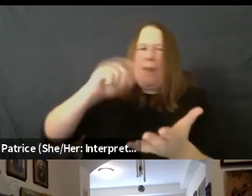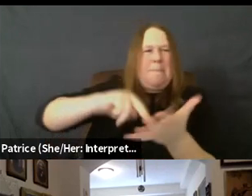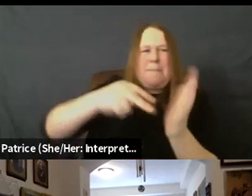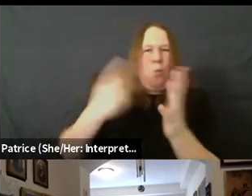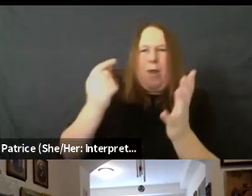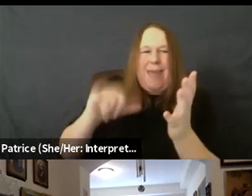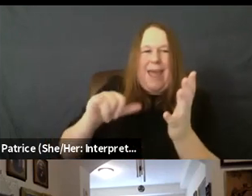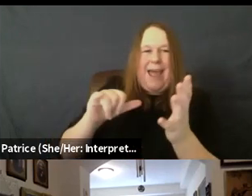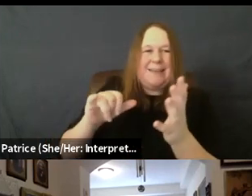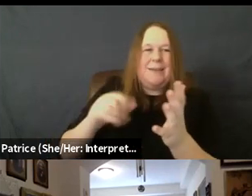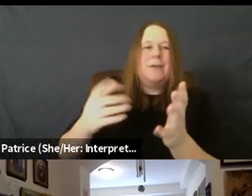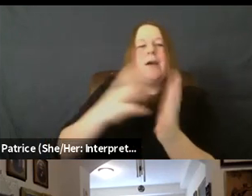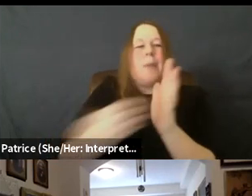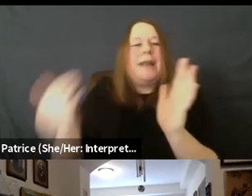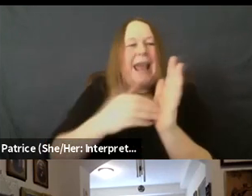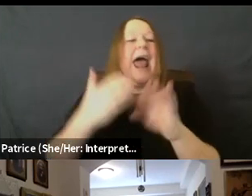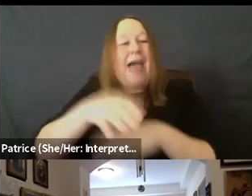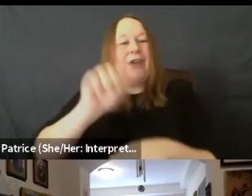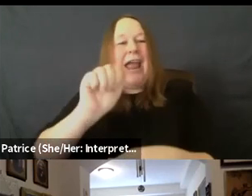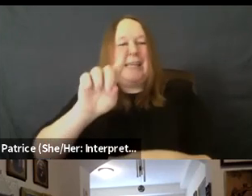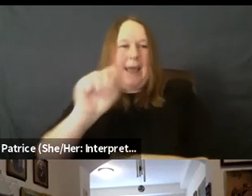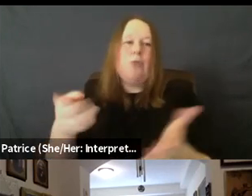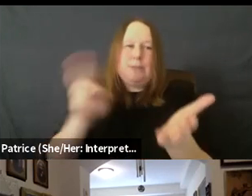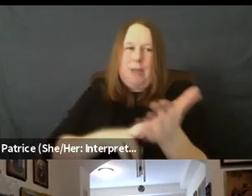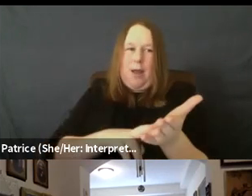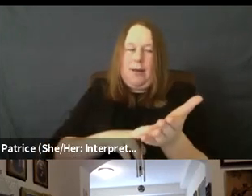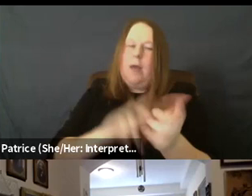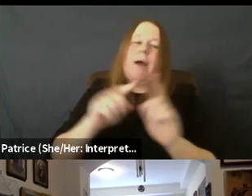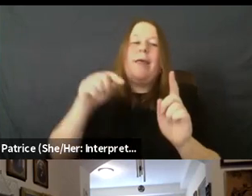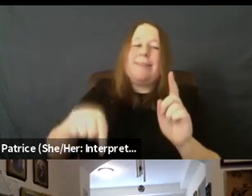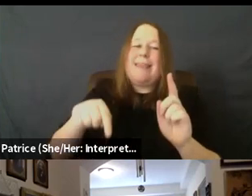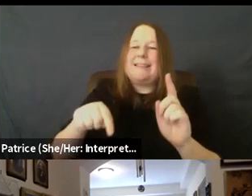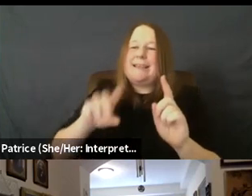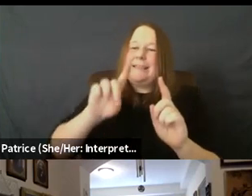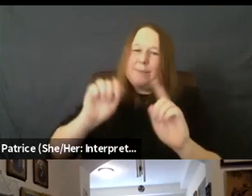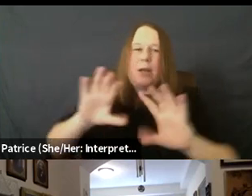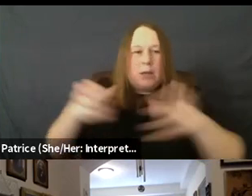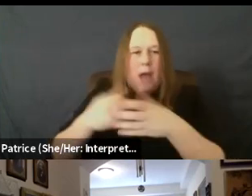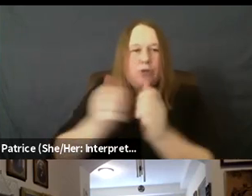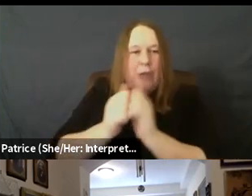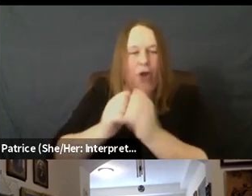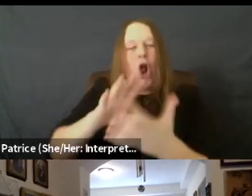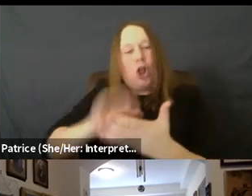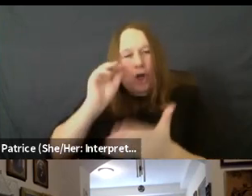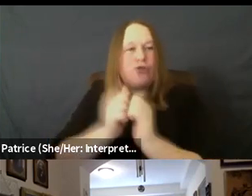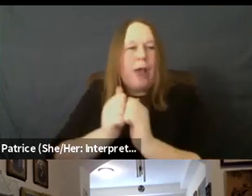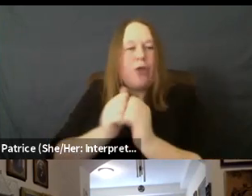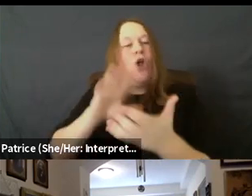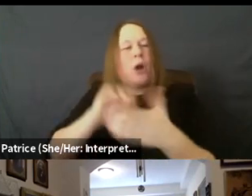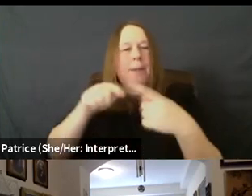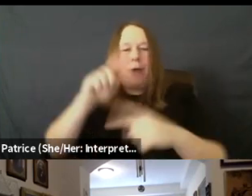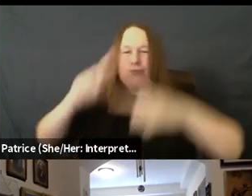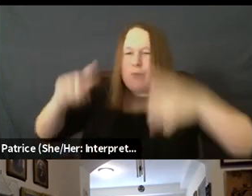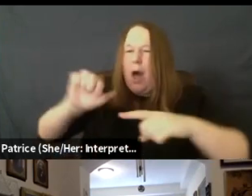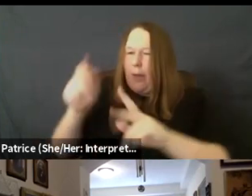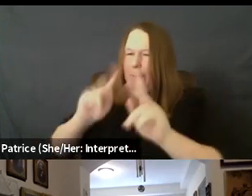was replicated again after the ADA was signed. But this ability, come together, learn about what others were